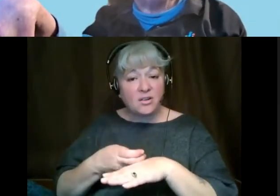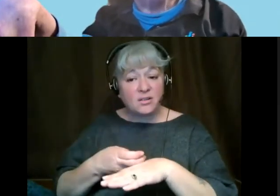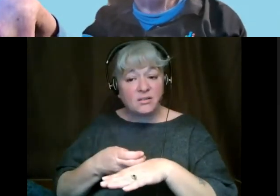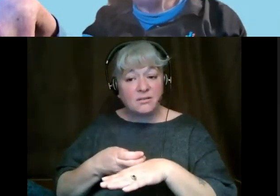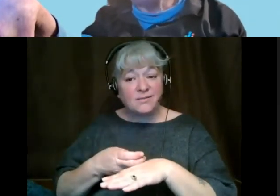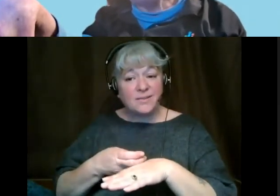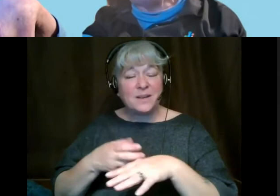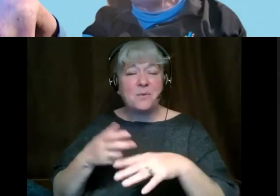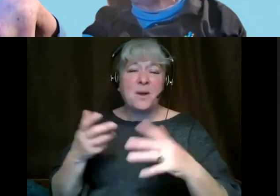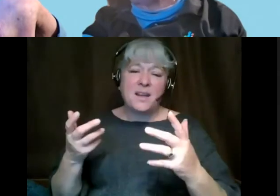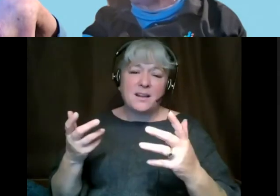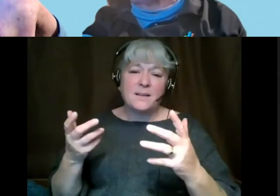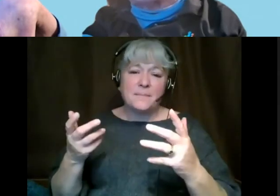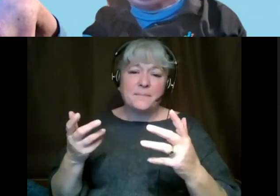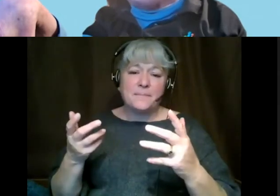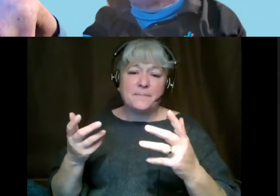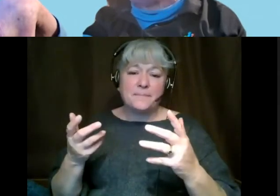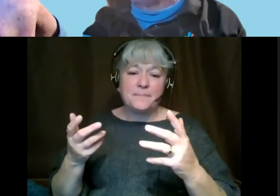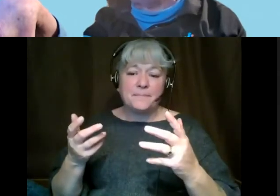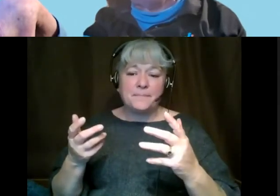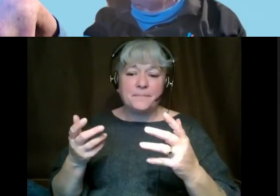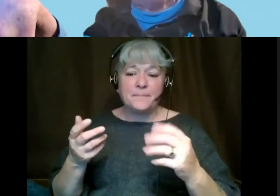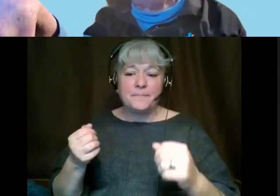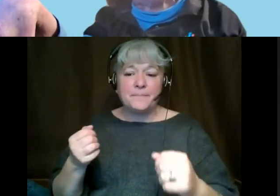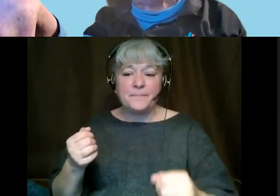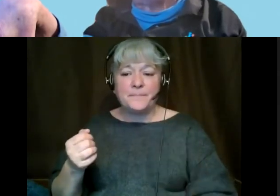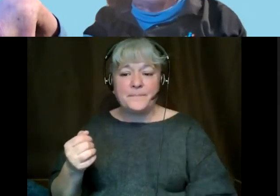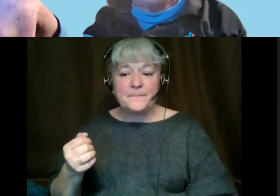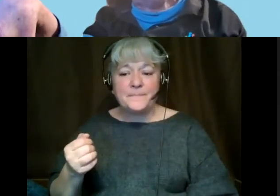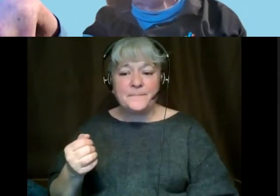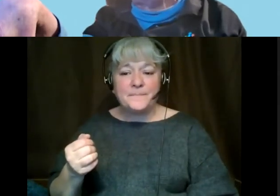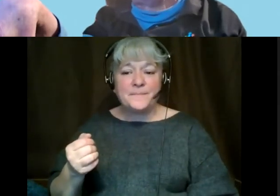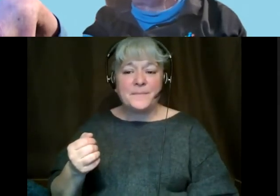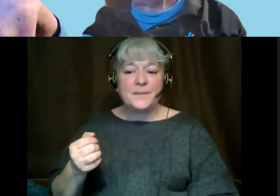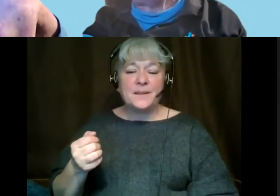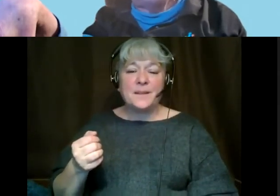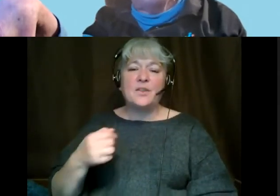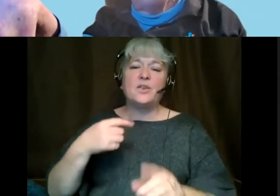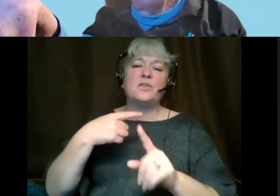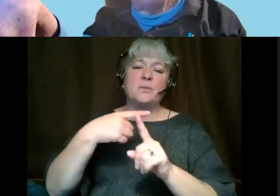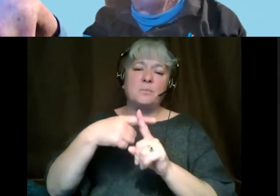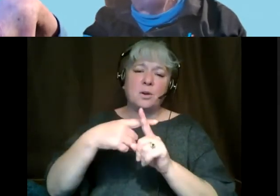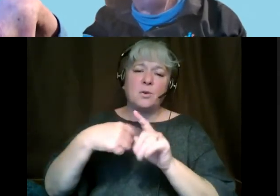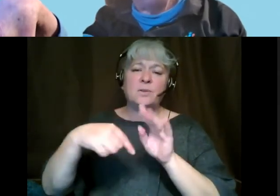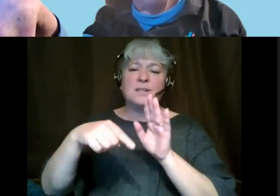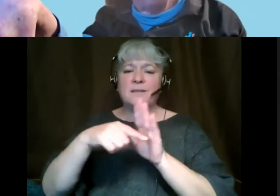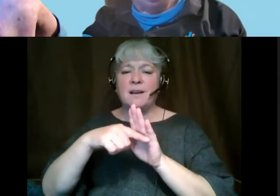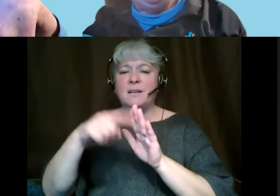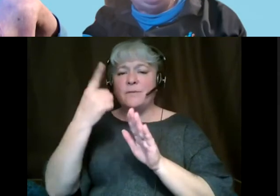You know, there's pros and cons to everything. And